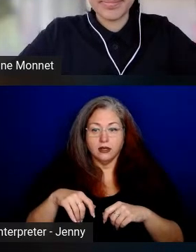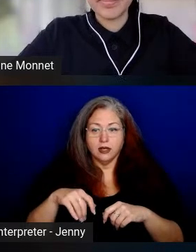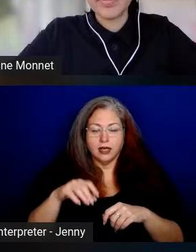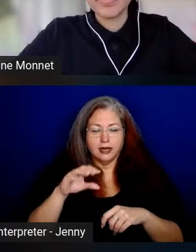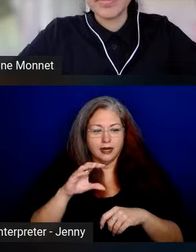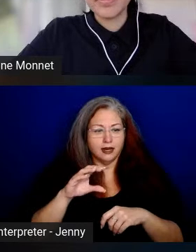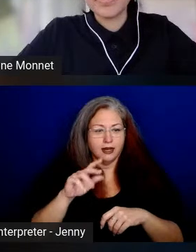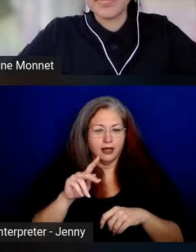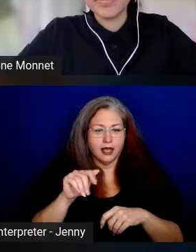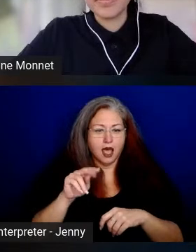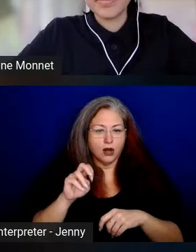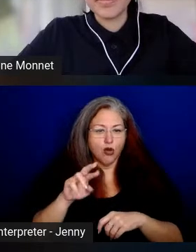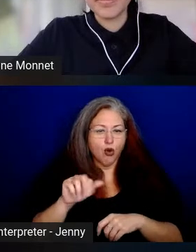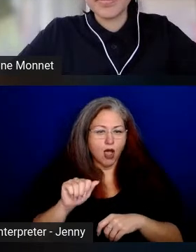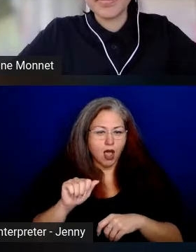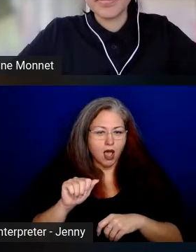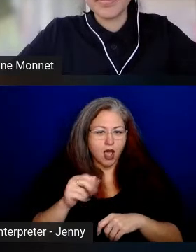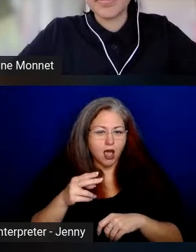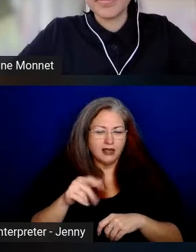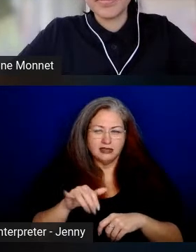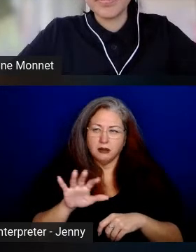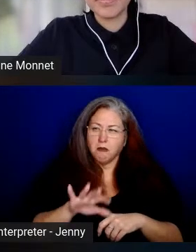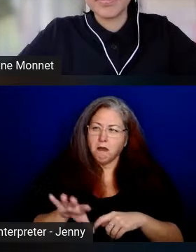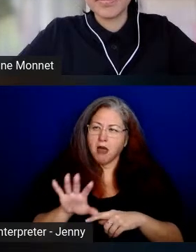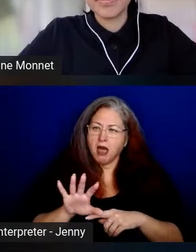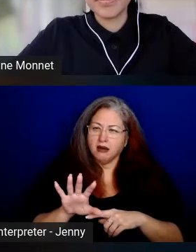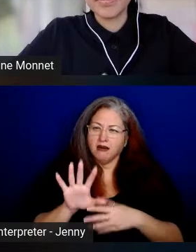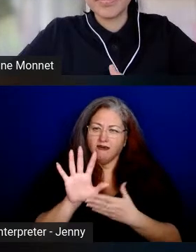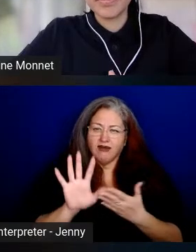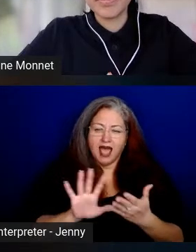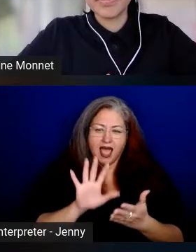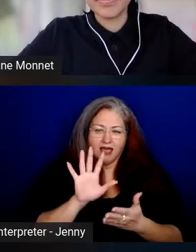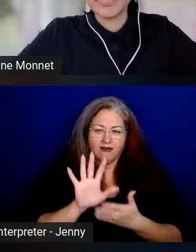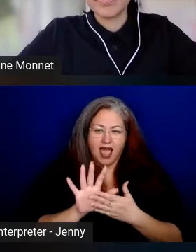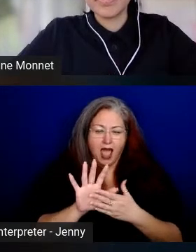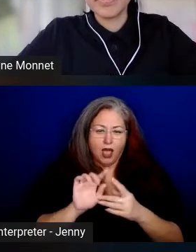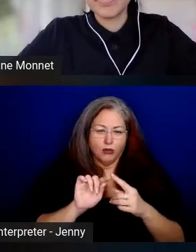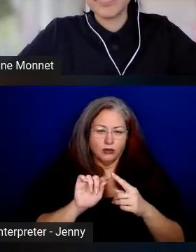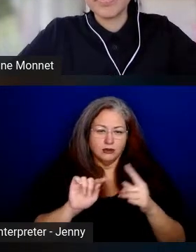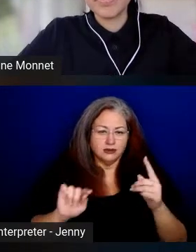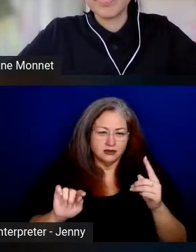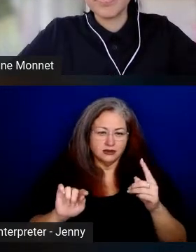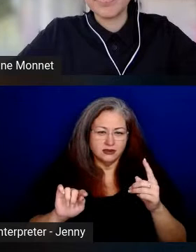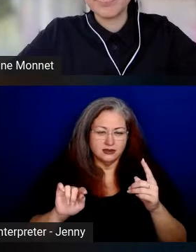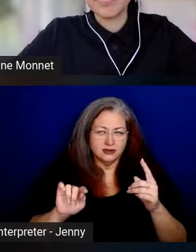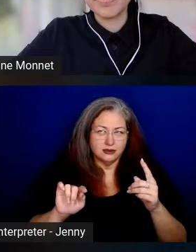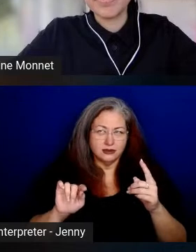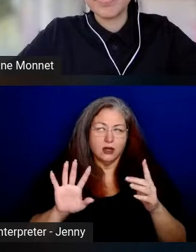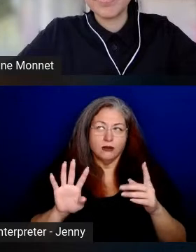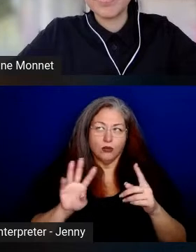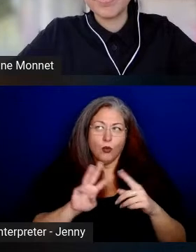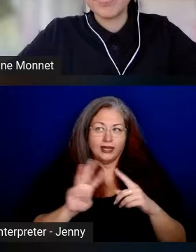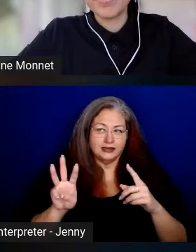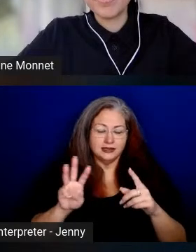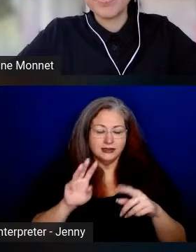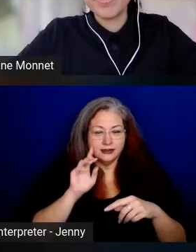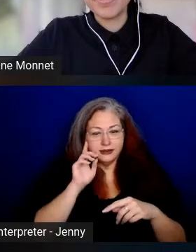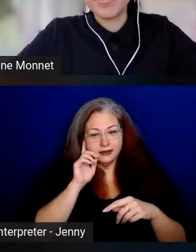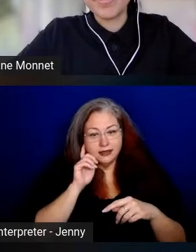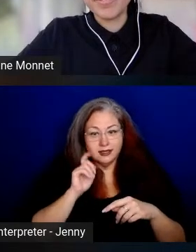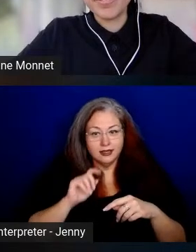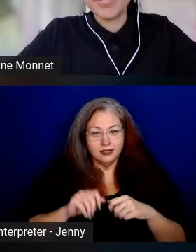Kenora, which is about 5 hours down the highway west. So